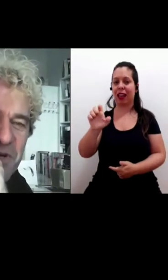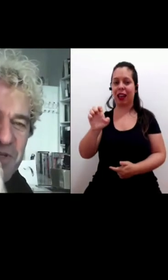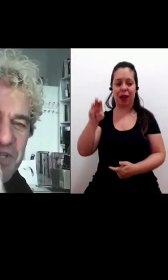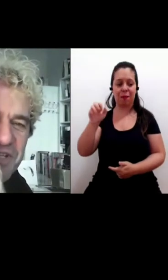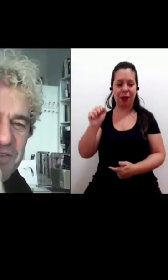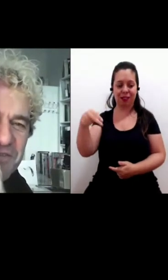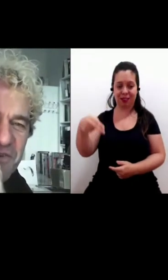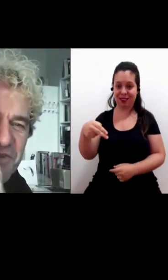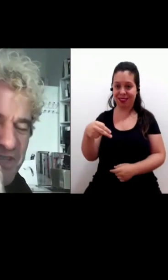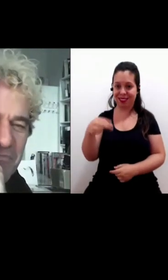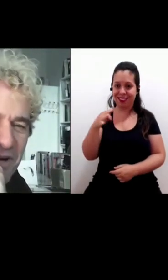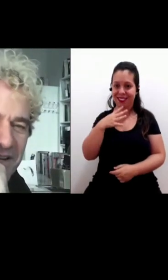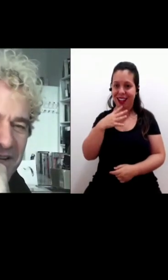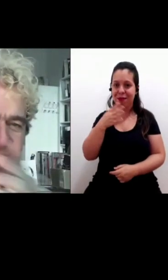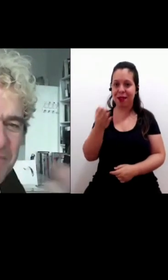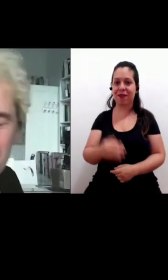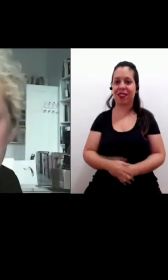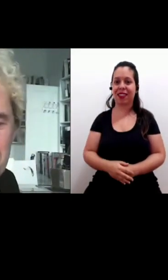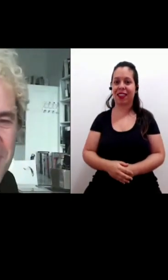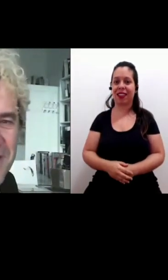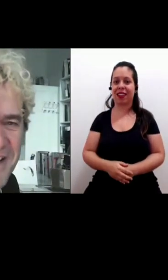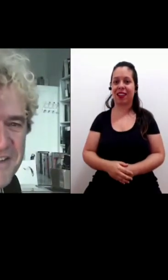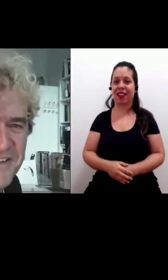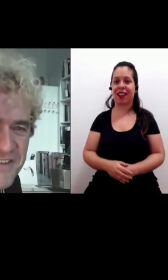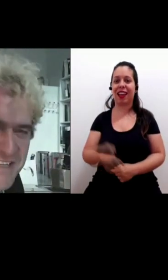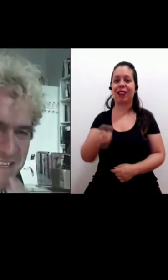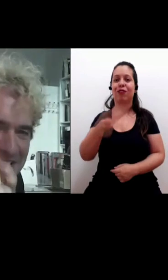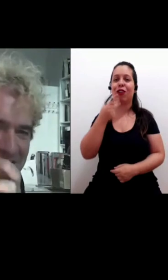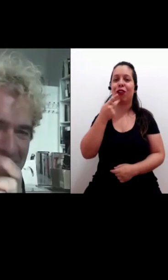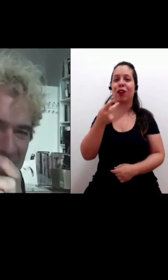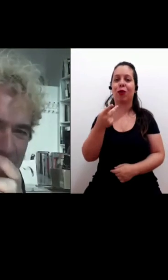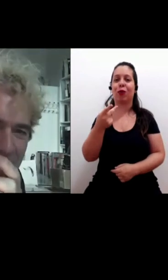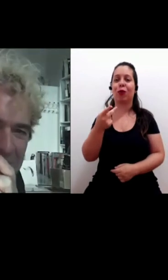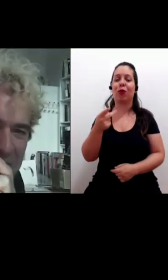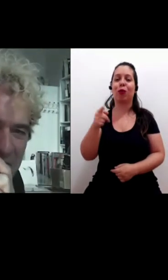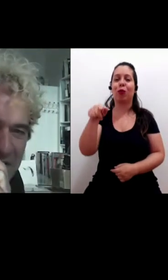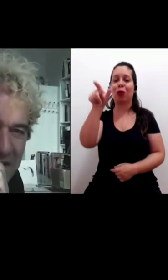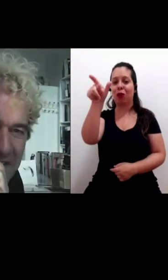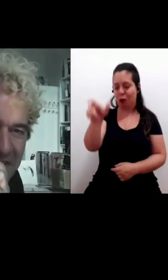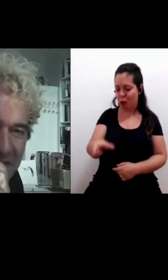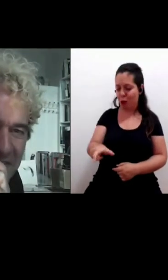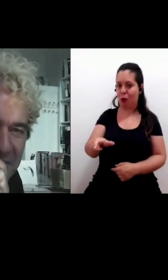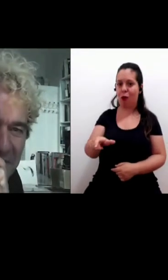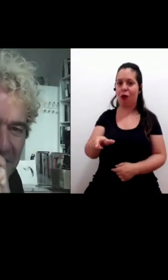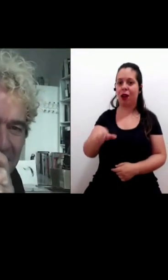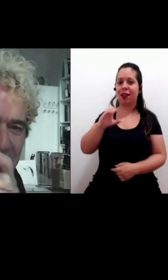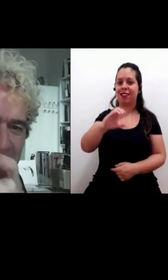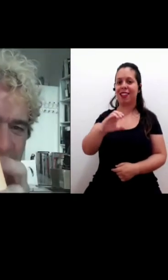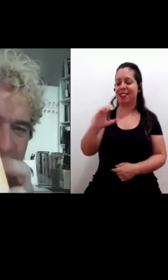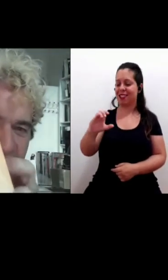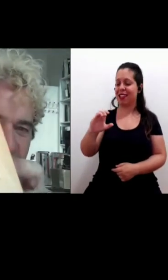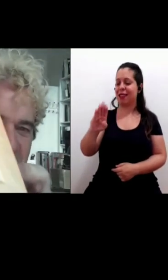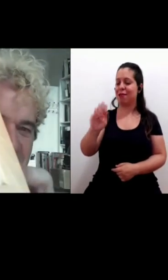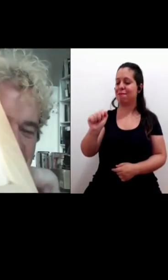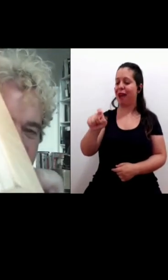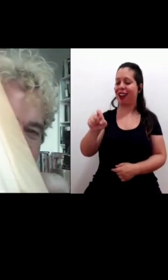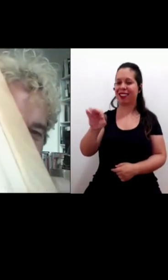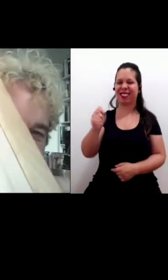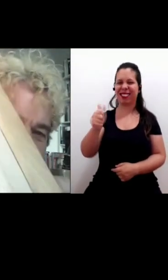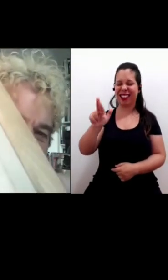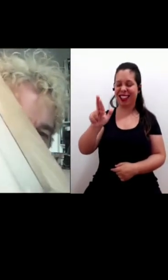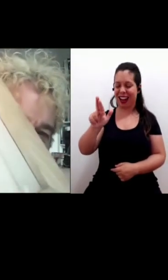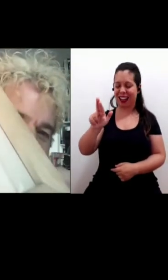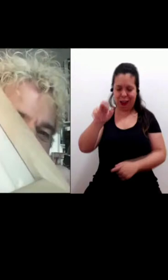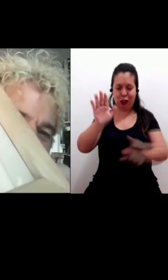he was, of course, the brilliant character C.C. Baxter in the film, and